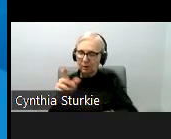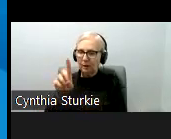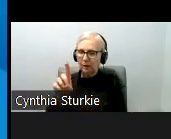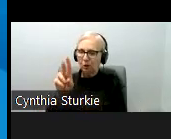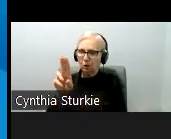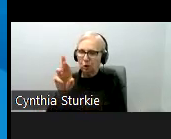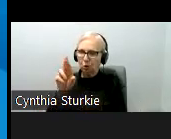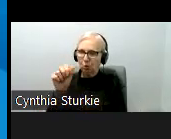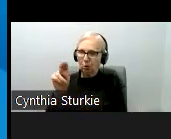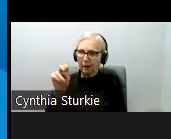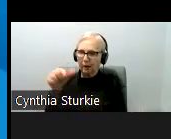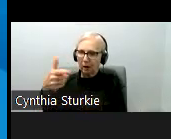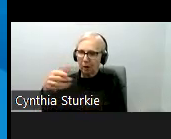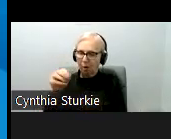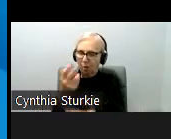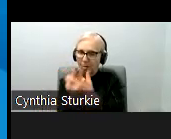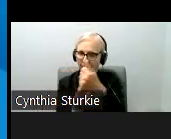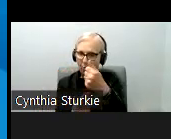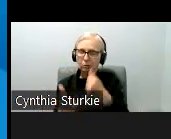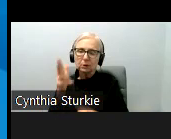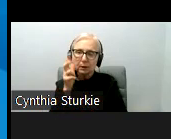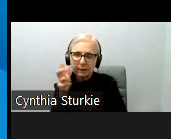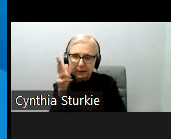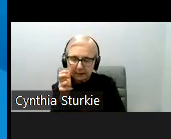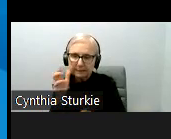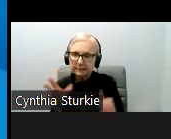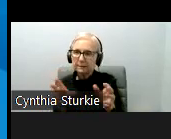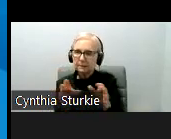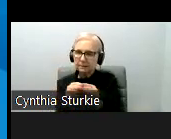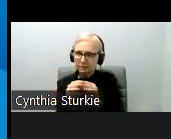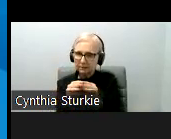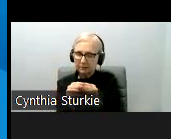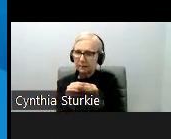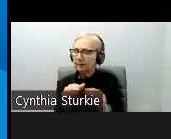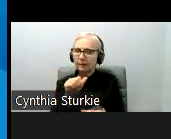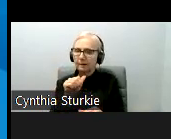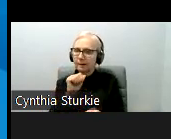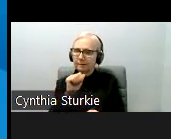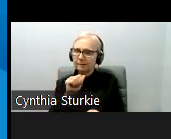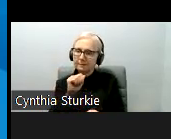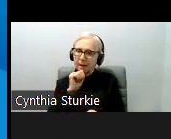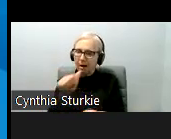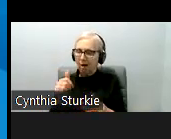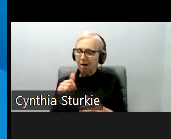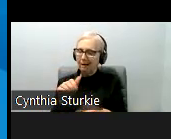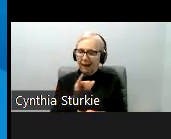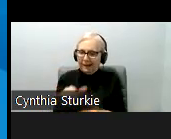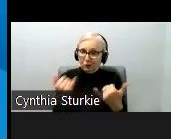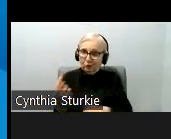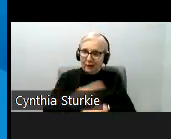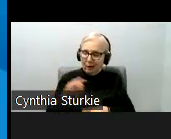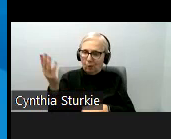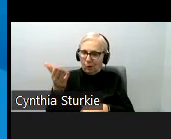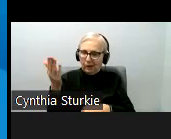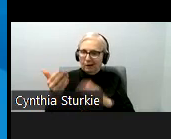Durango. So those are both going to be listening sessions. So unlike this session where we did a lot of talking and walking